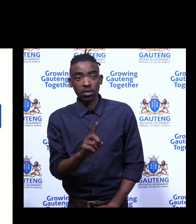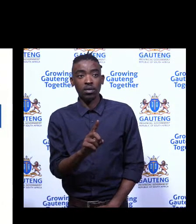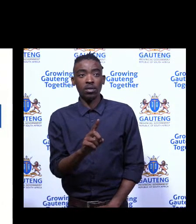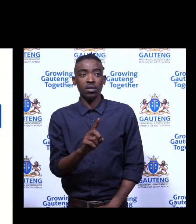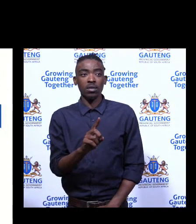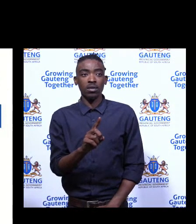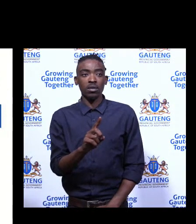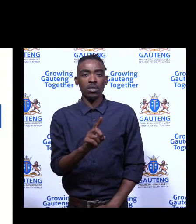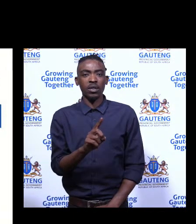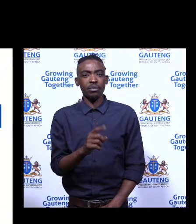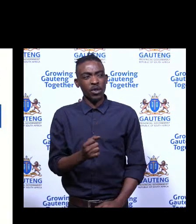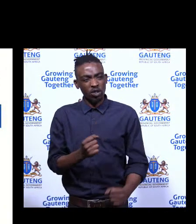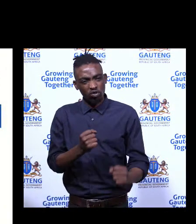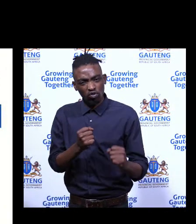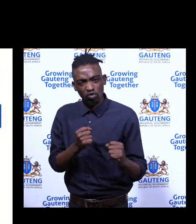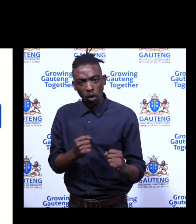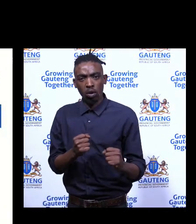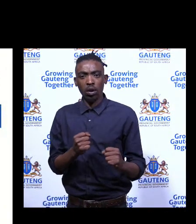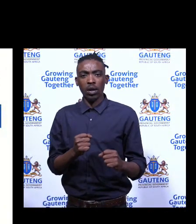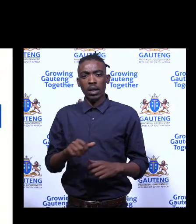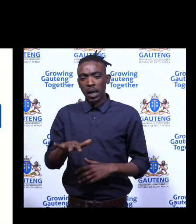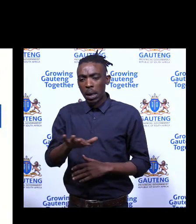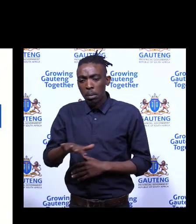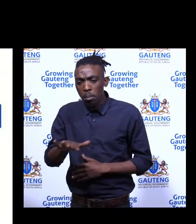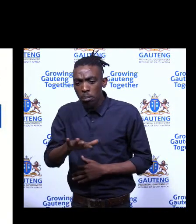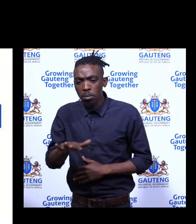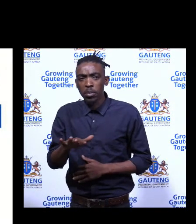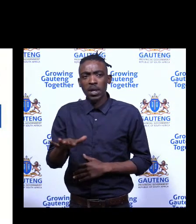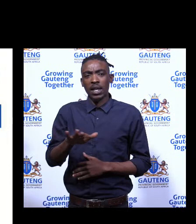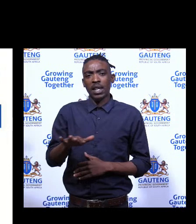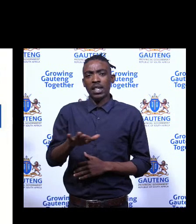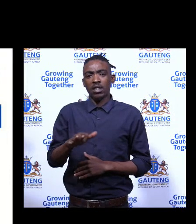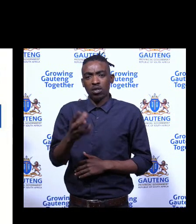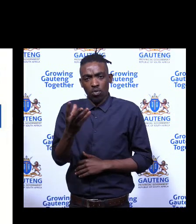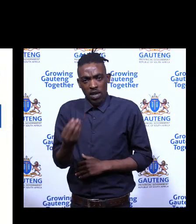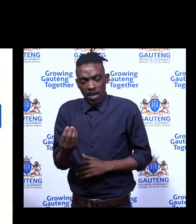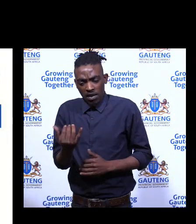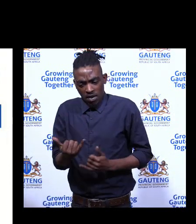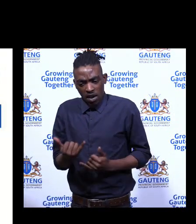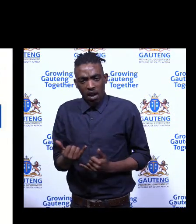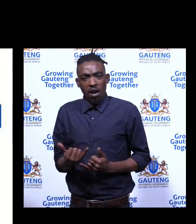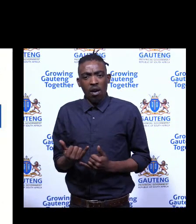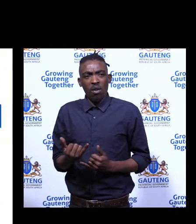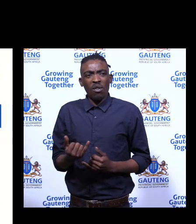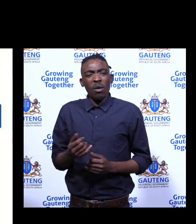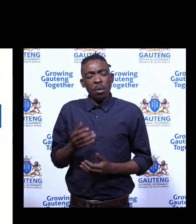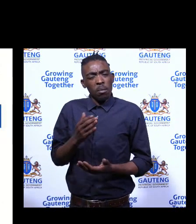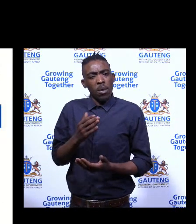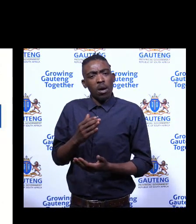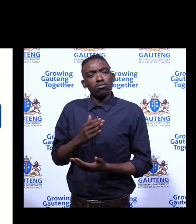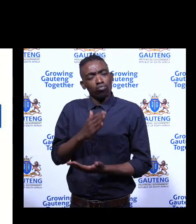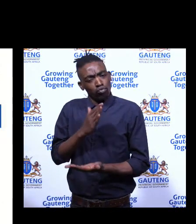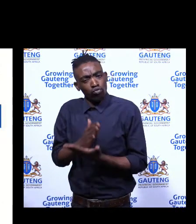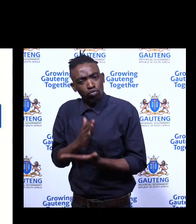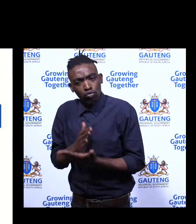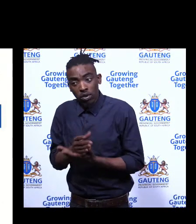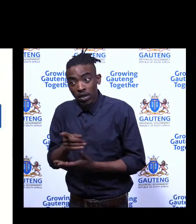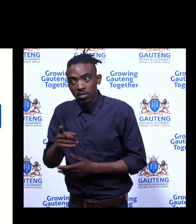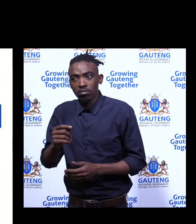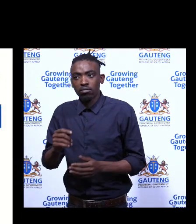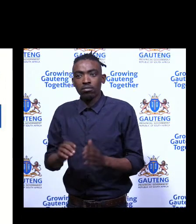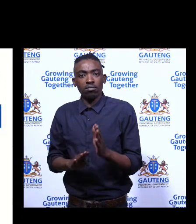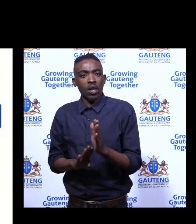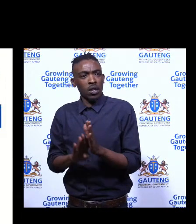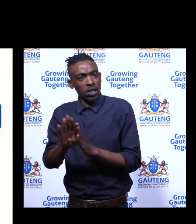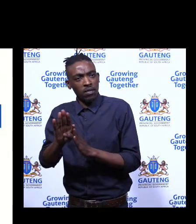the existing facilities and prioritize them in this aspect. And also,